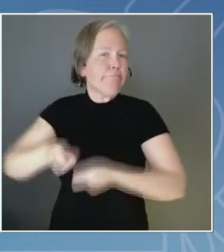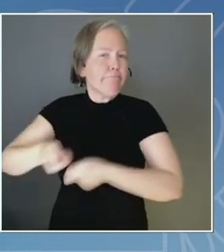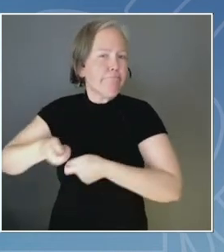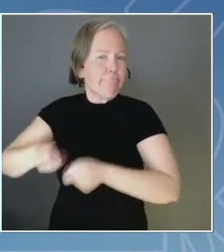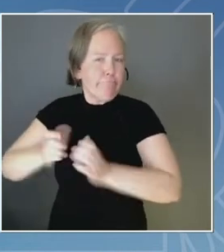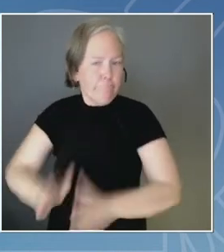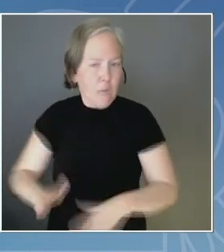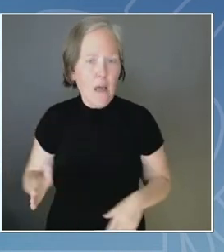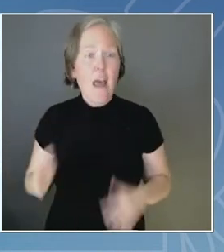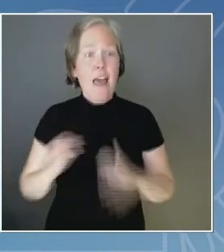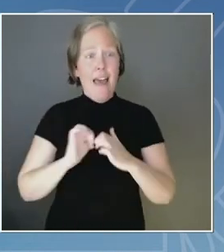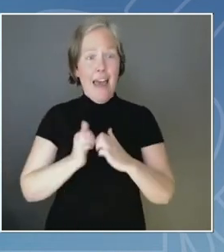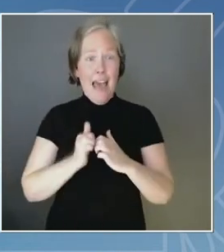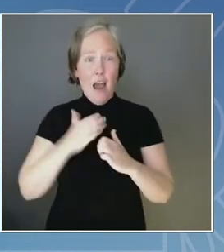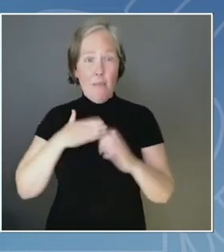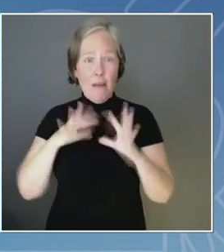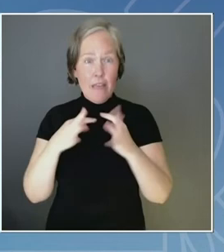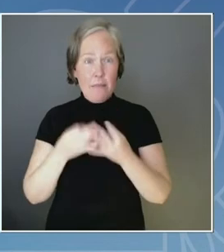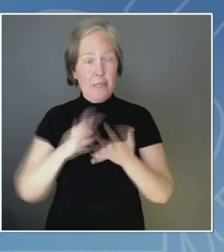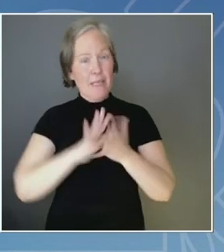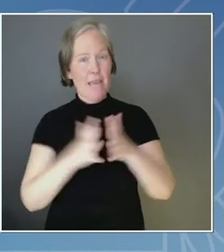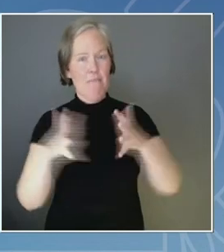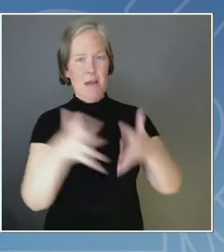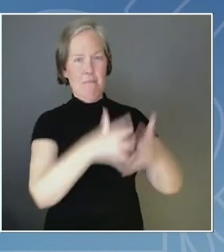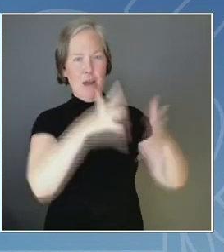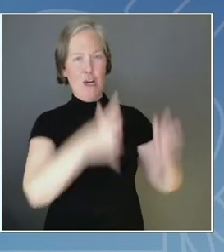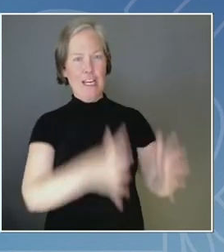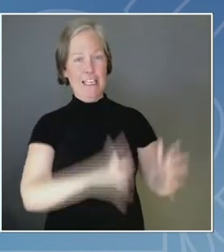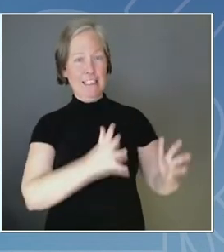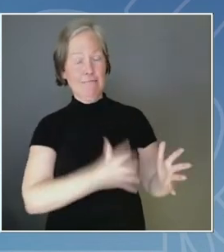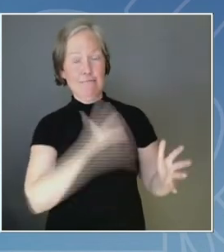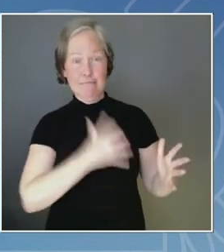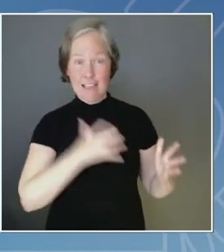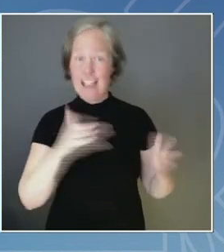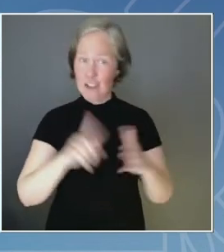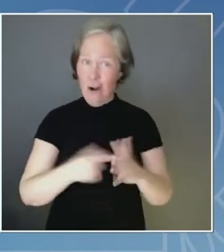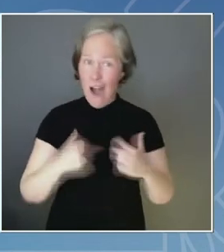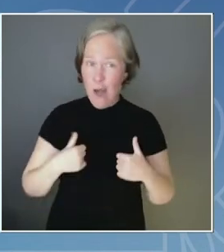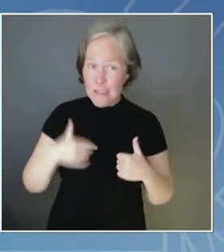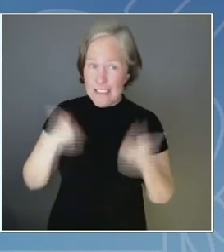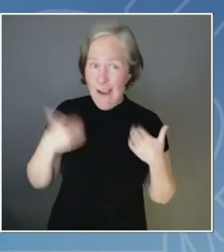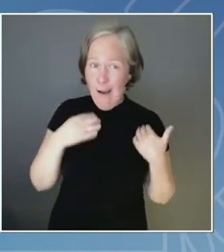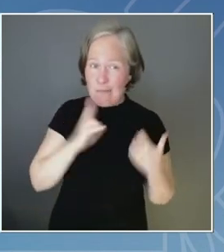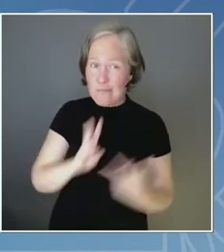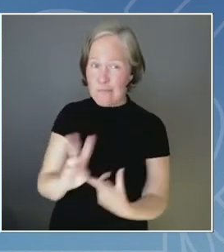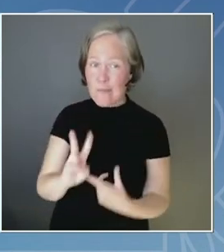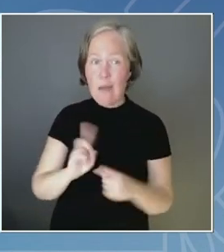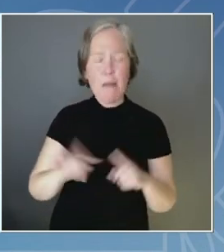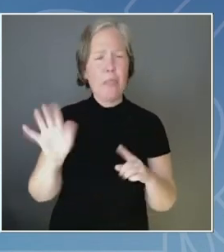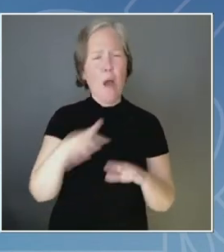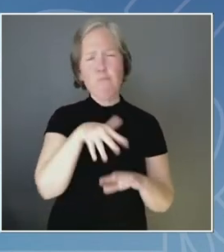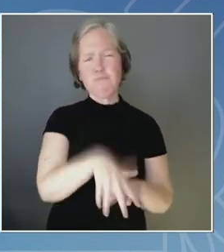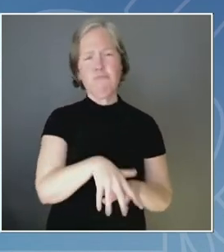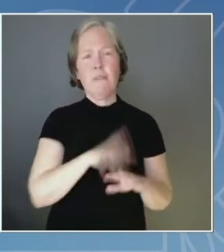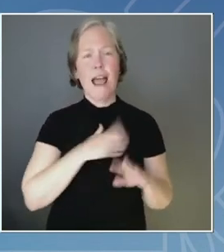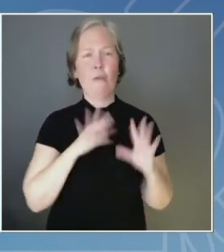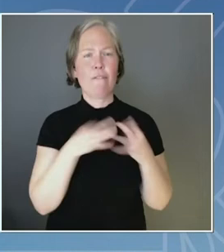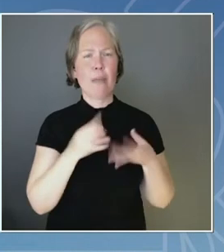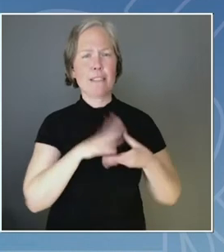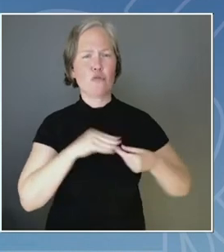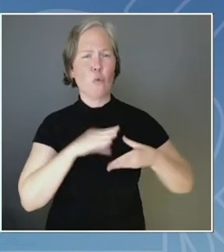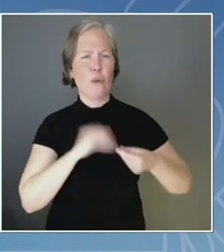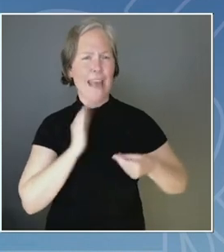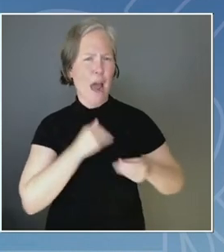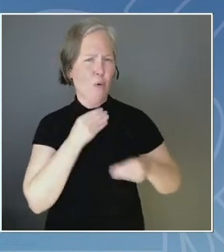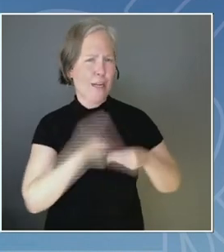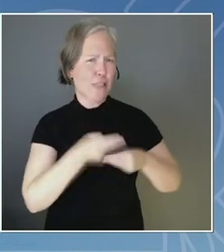when I was very young, but this story has been the fabric of my history. And one thing that my mom has always ingrained in me from